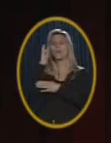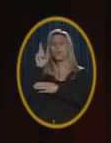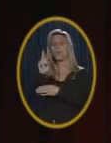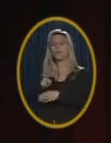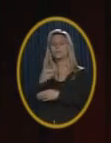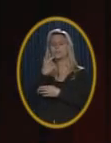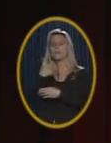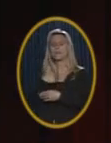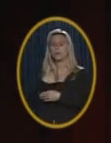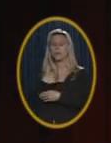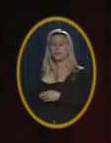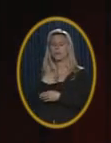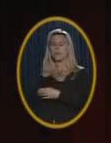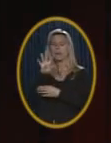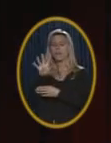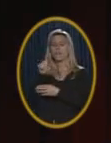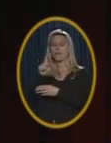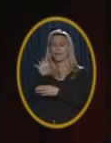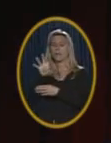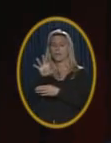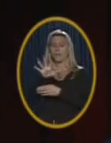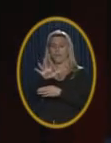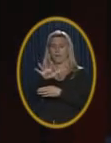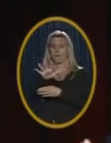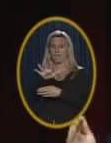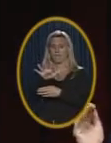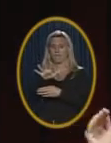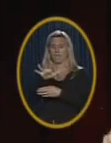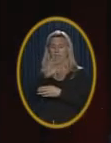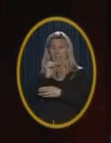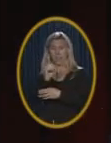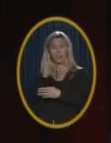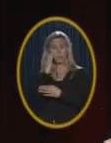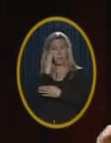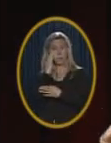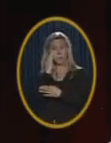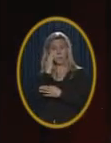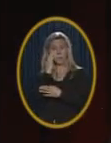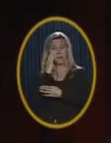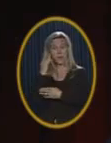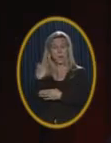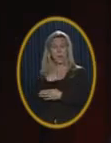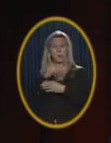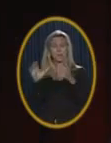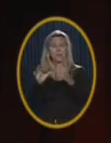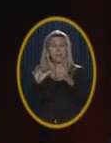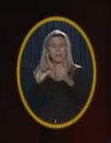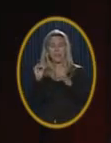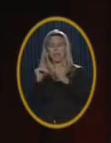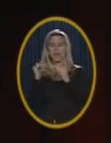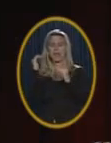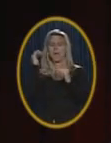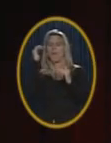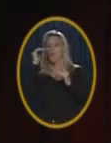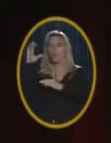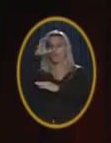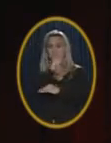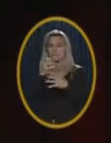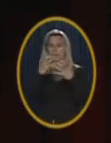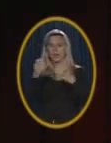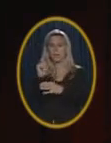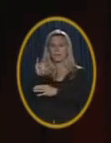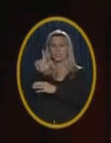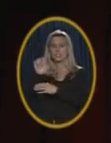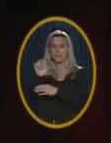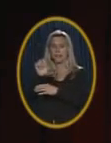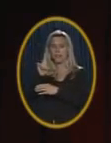and they said it was going to be 4.45. And the darn thing, you know what we'd done? They'd overestimated how much tile drag we're going to